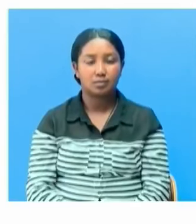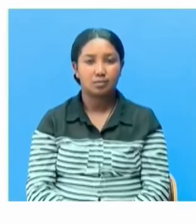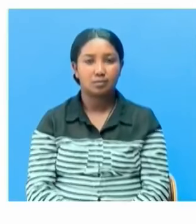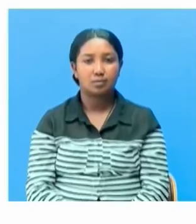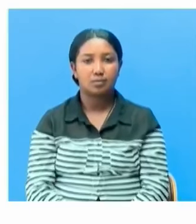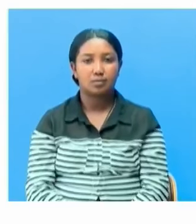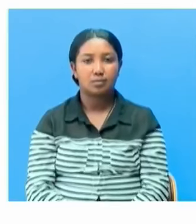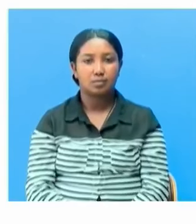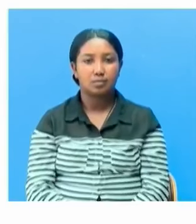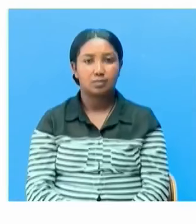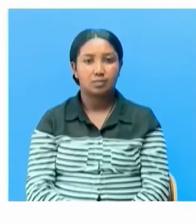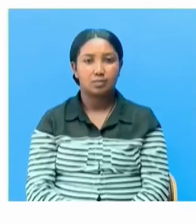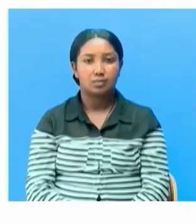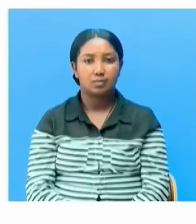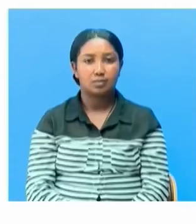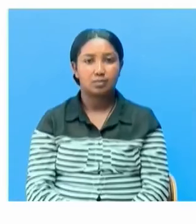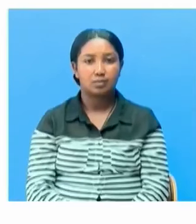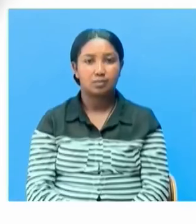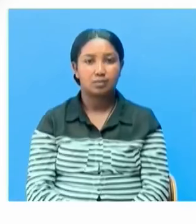adjective.